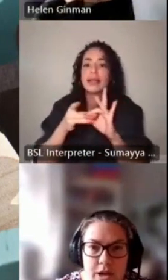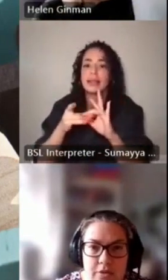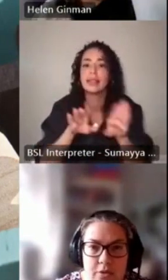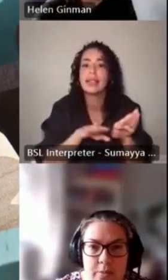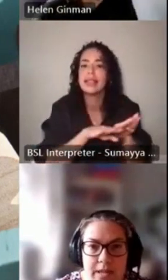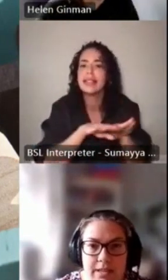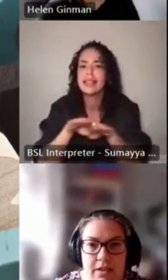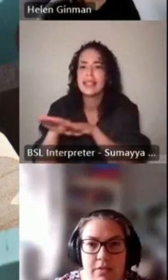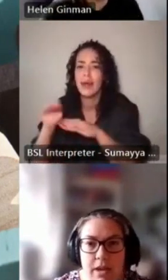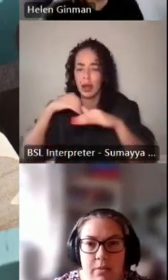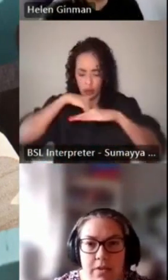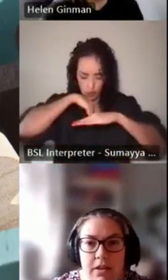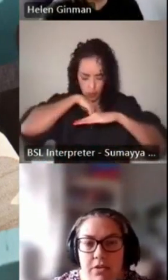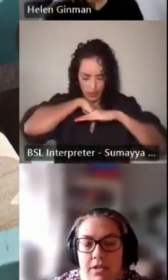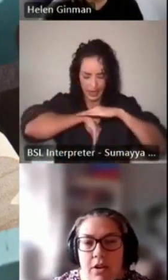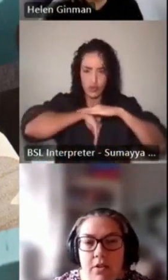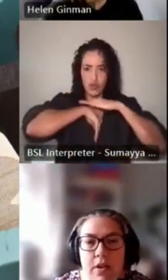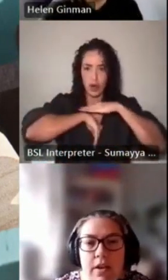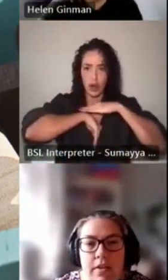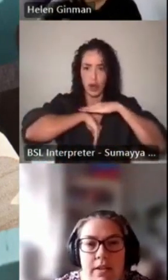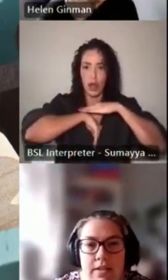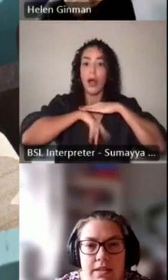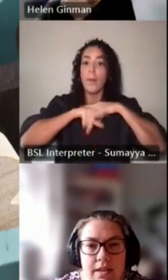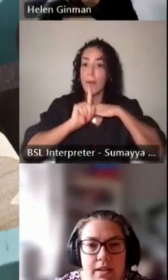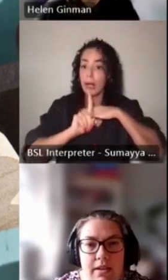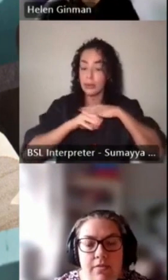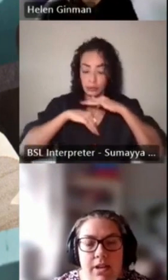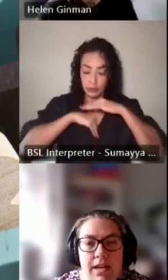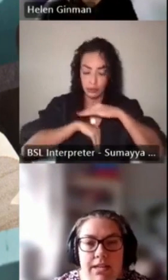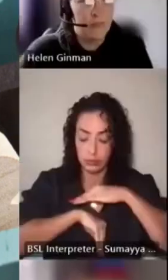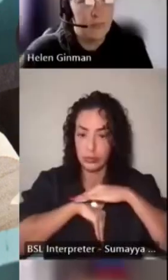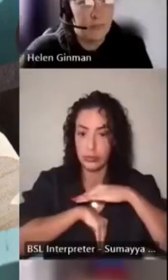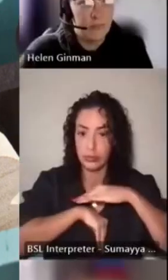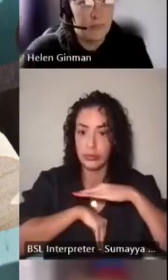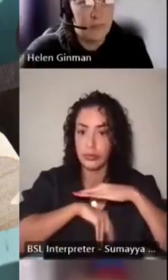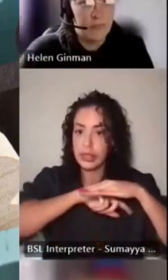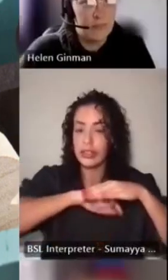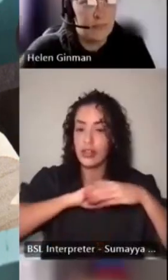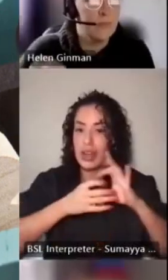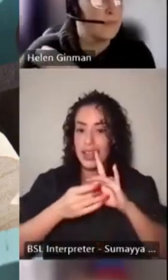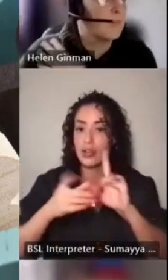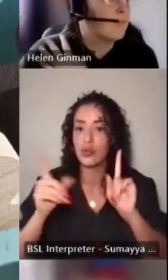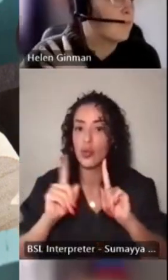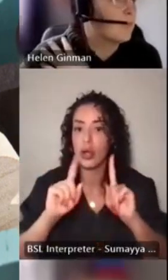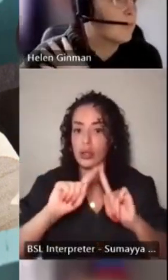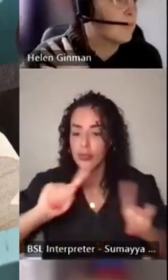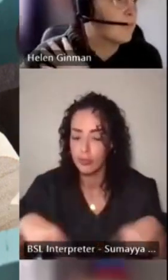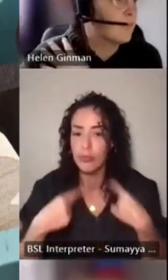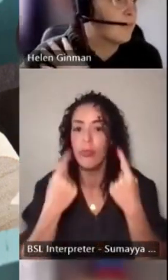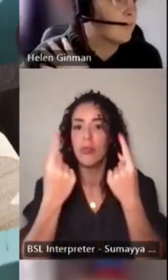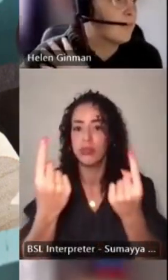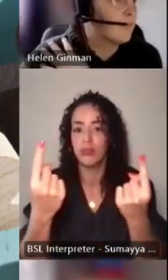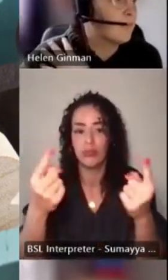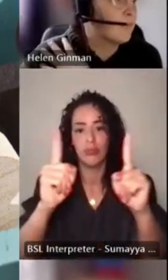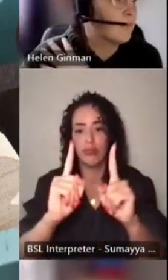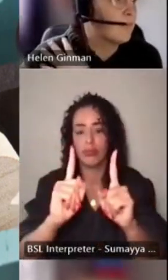the intrapersonal, but instead of being within yourself, this is related to between yourself and